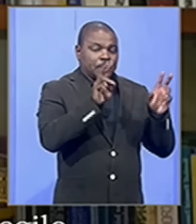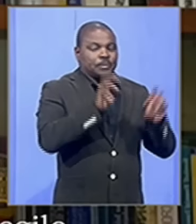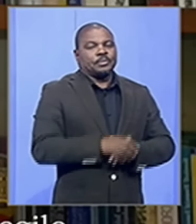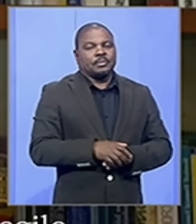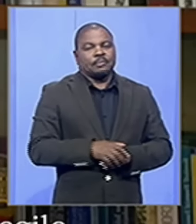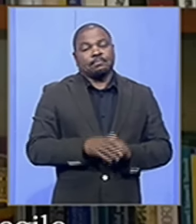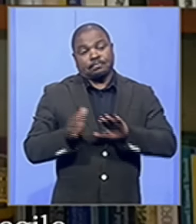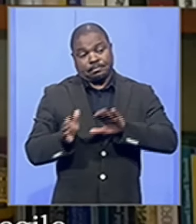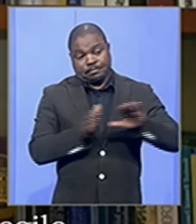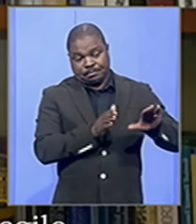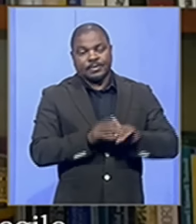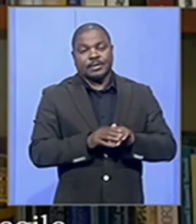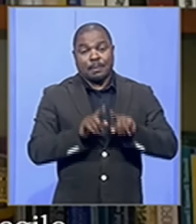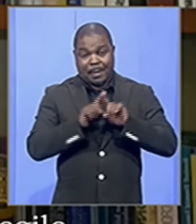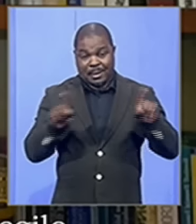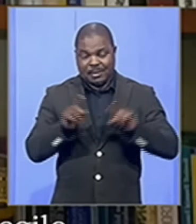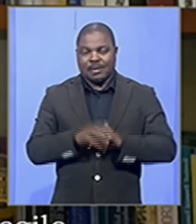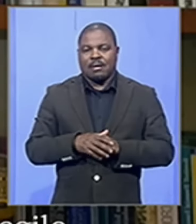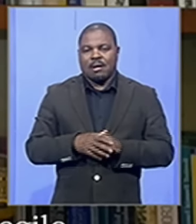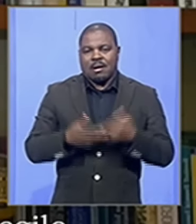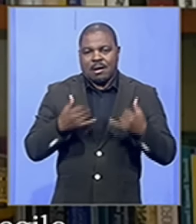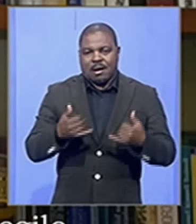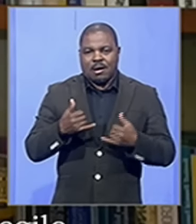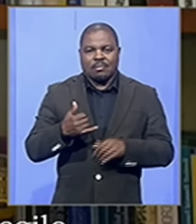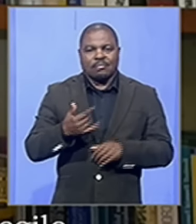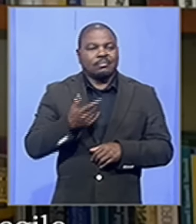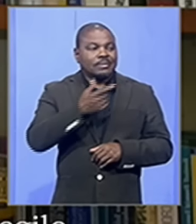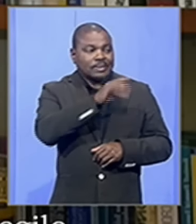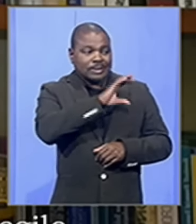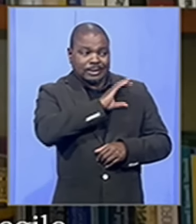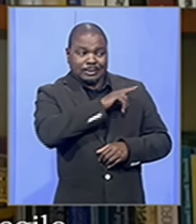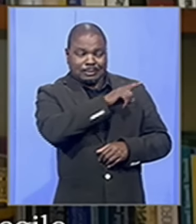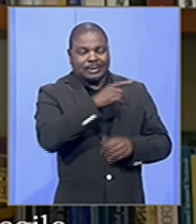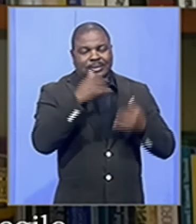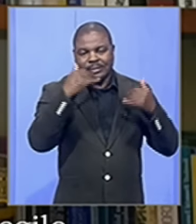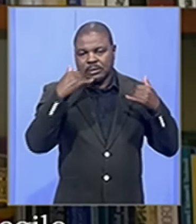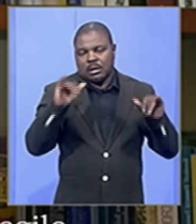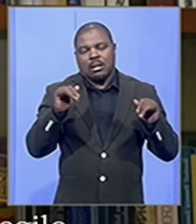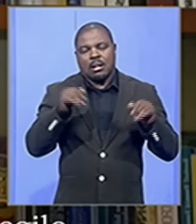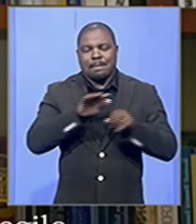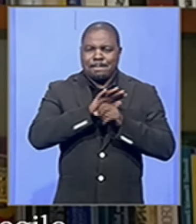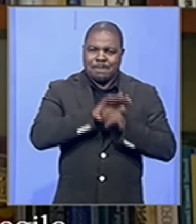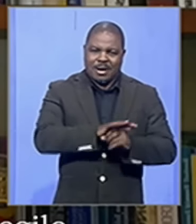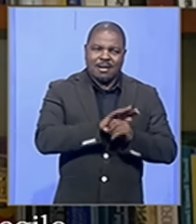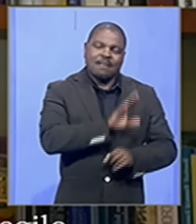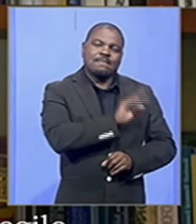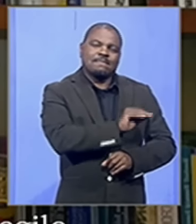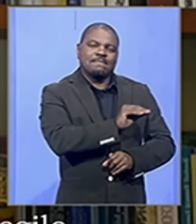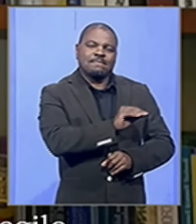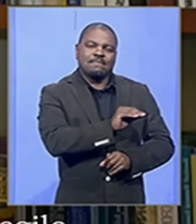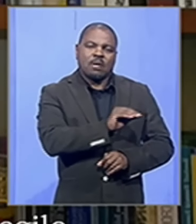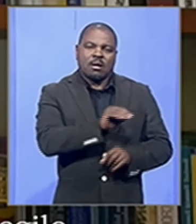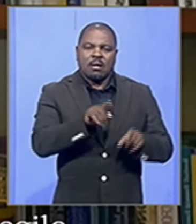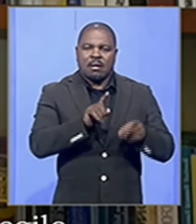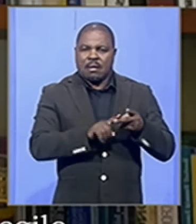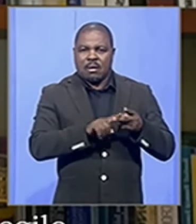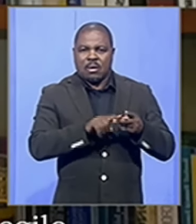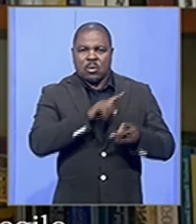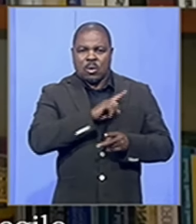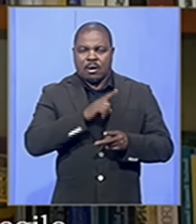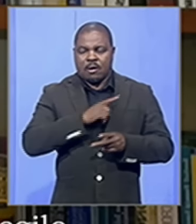that, at this stage, the SA consumer is still under considerable pressure, and it's only really from around the